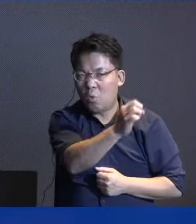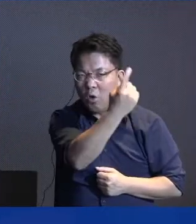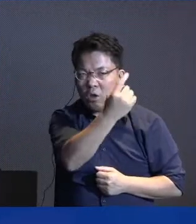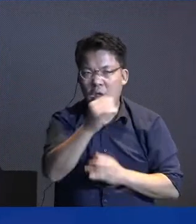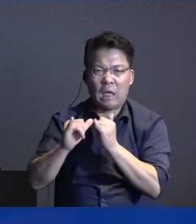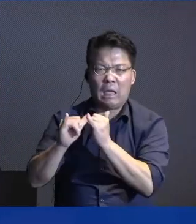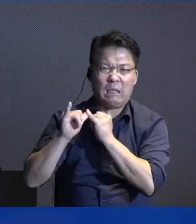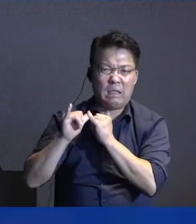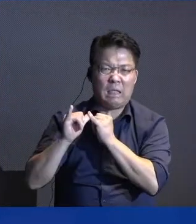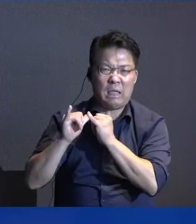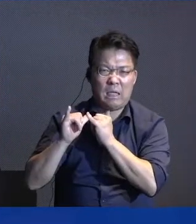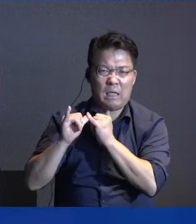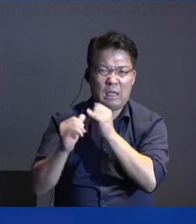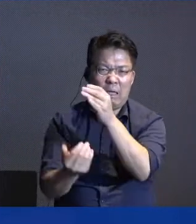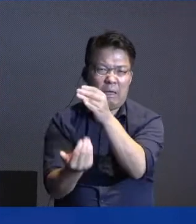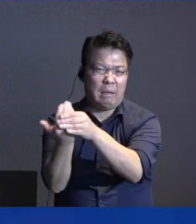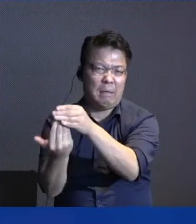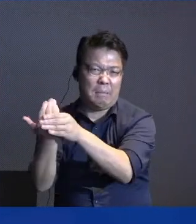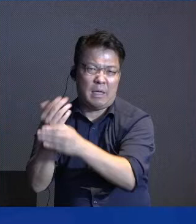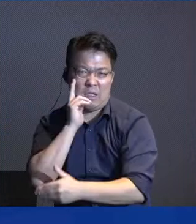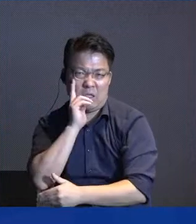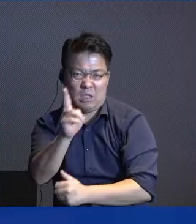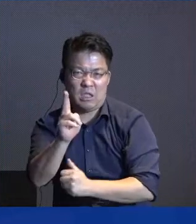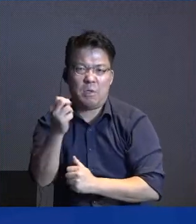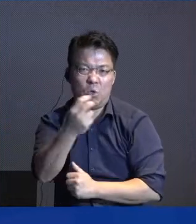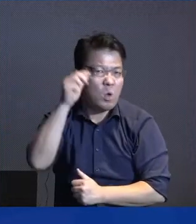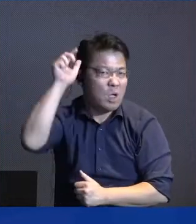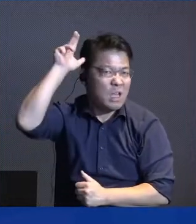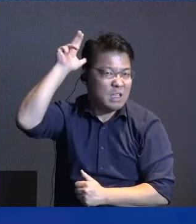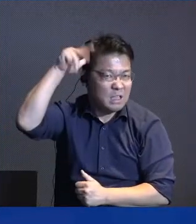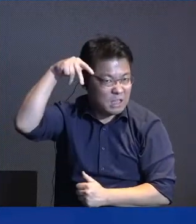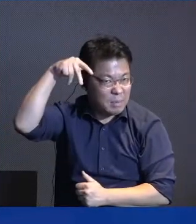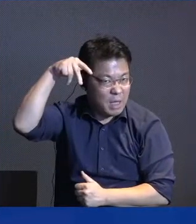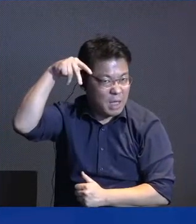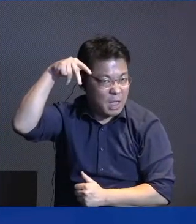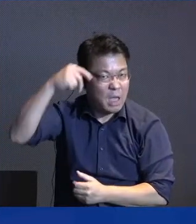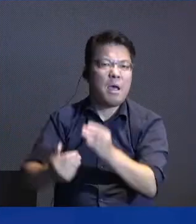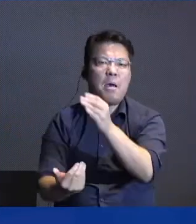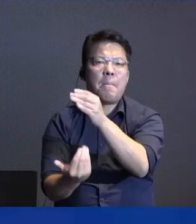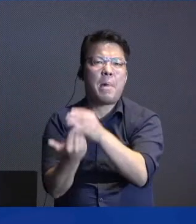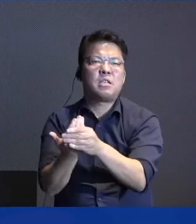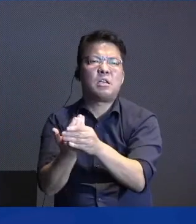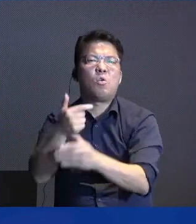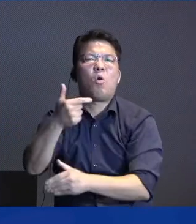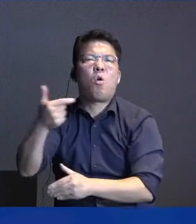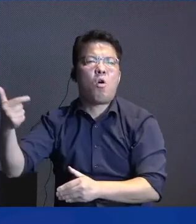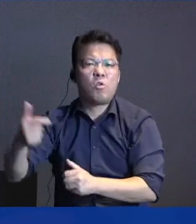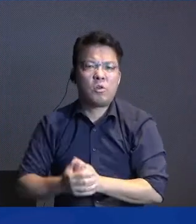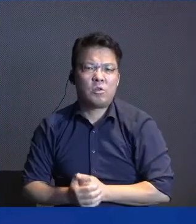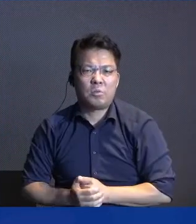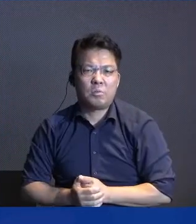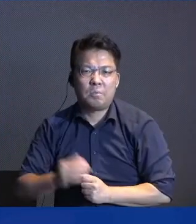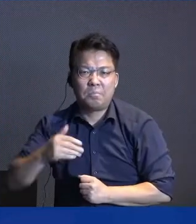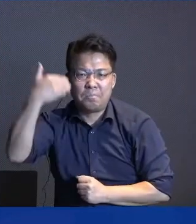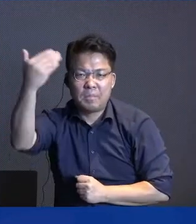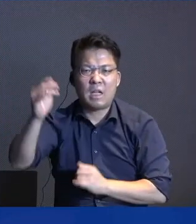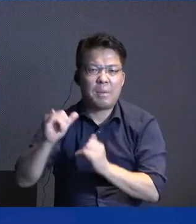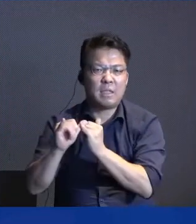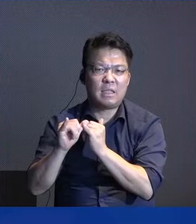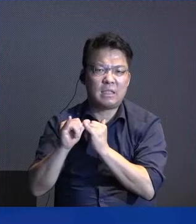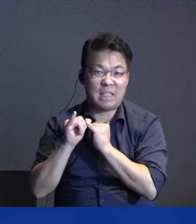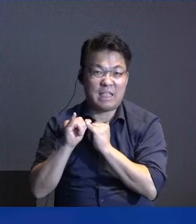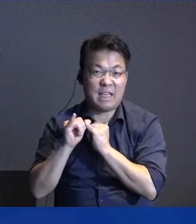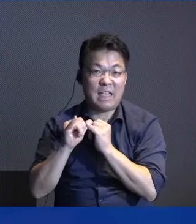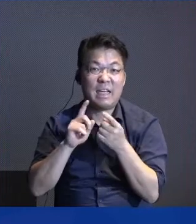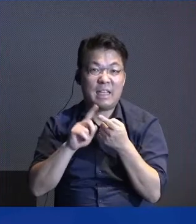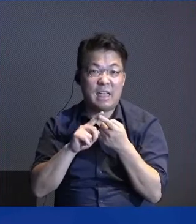risk of dementia. And when it comes to suicide, you probably, people who are